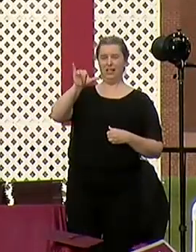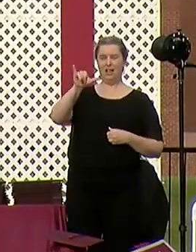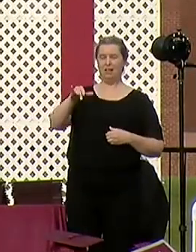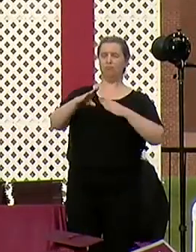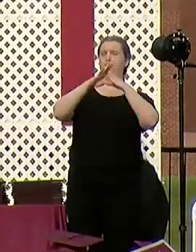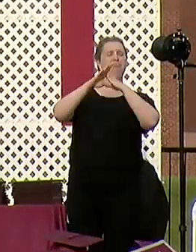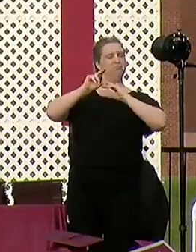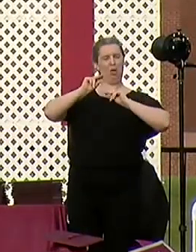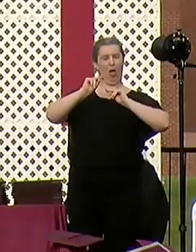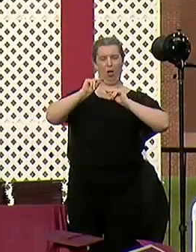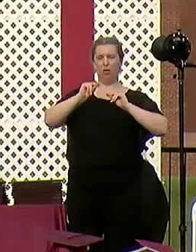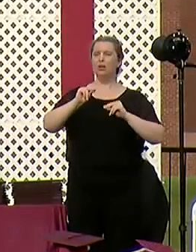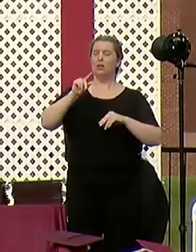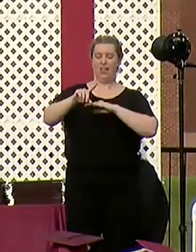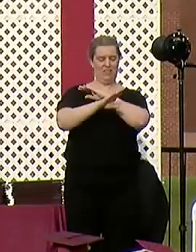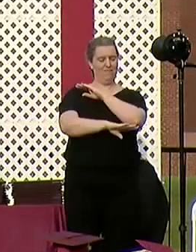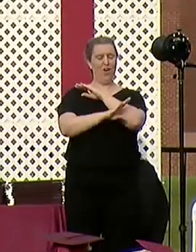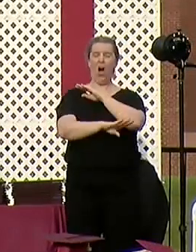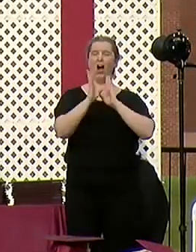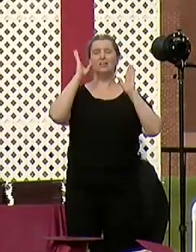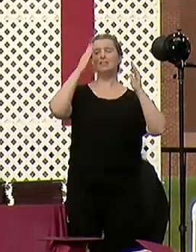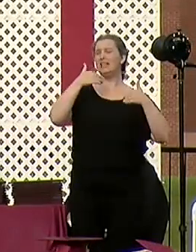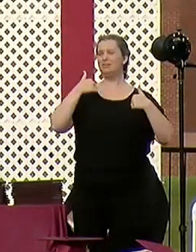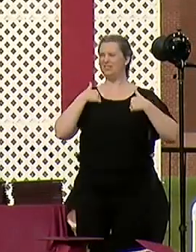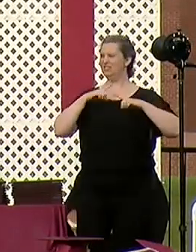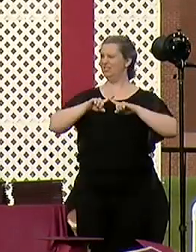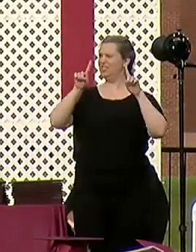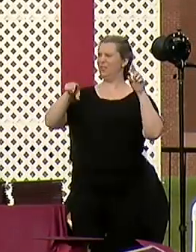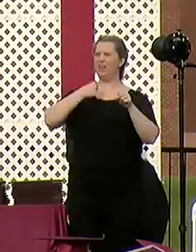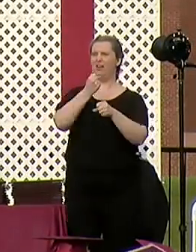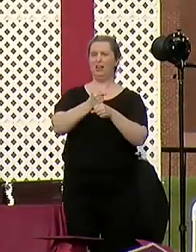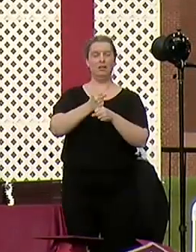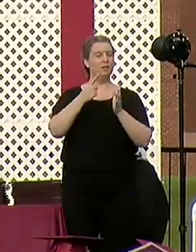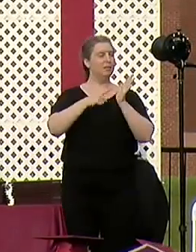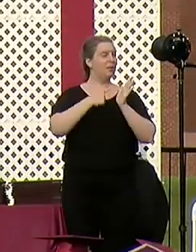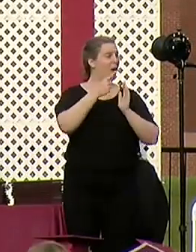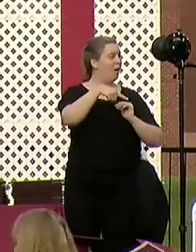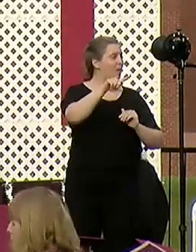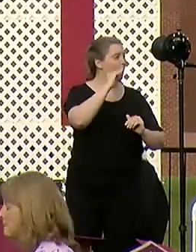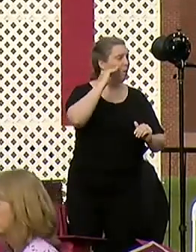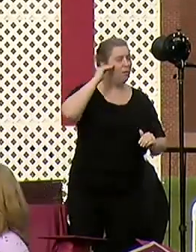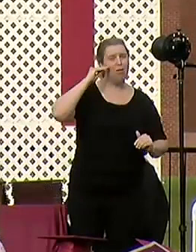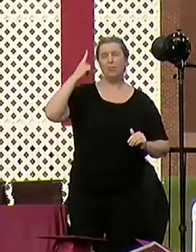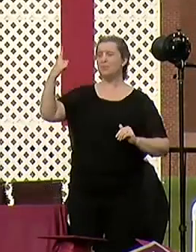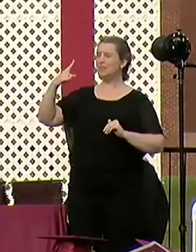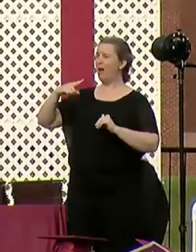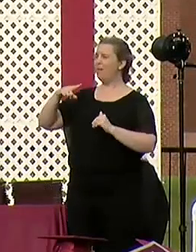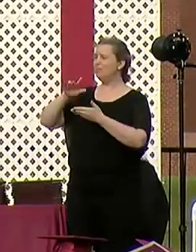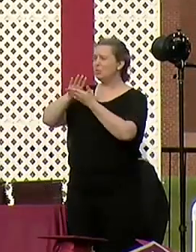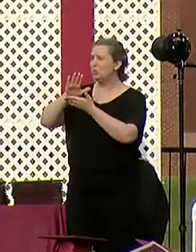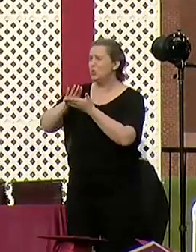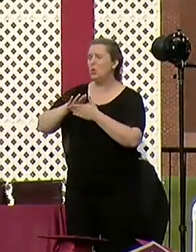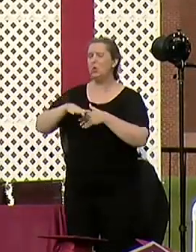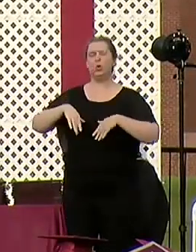We began the school year last fall in what seemed like an alternate reality. Some students were home, some at school, clubs were canceled